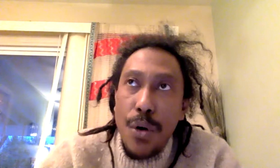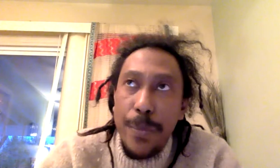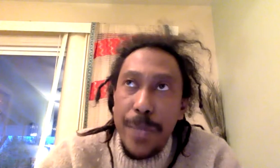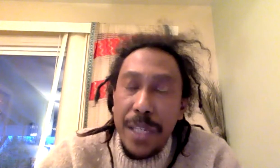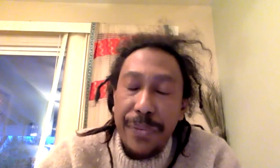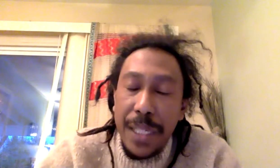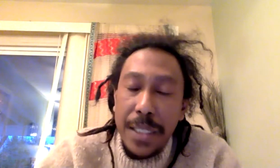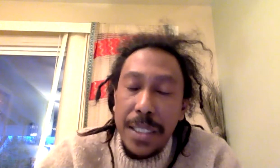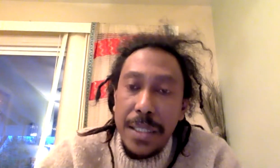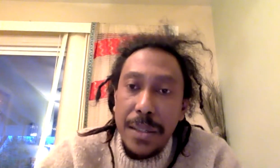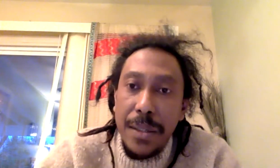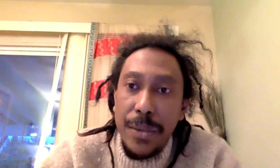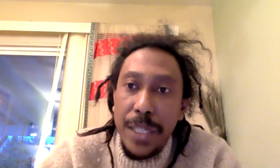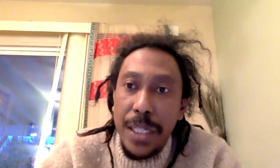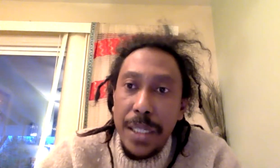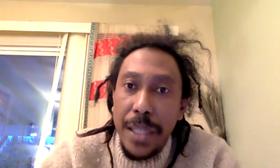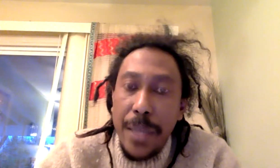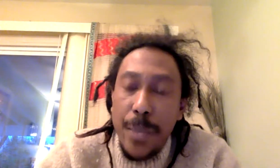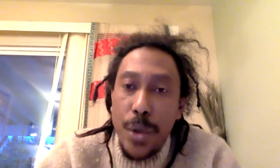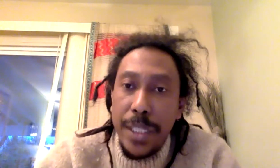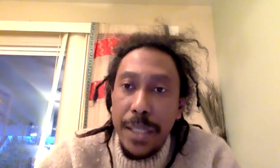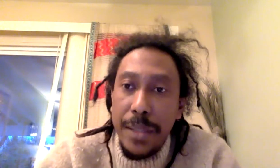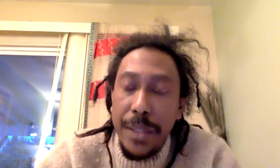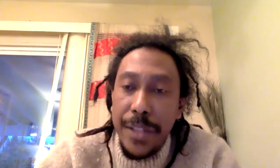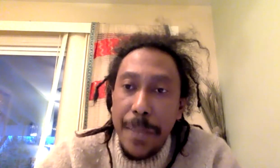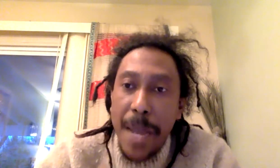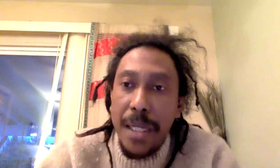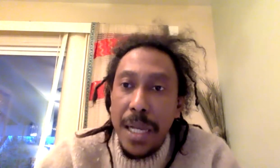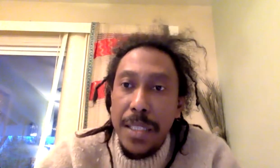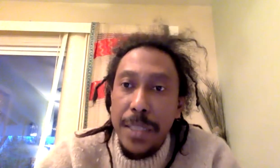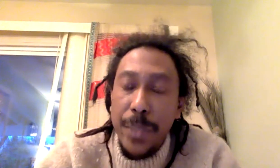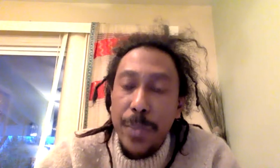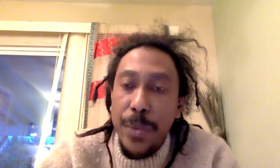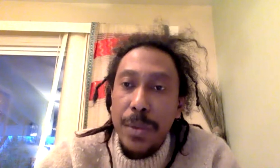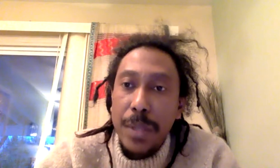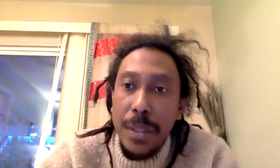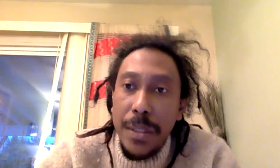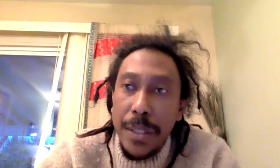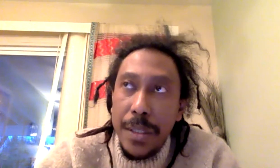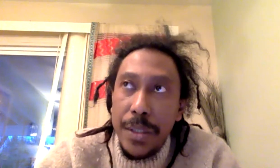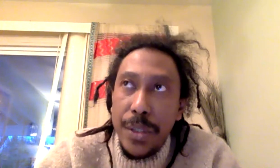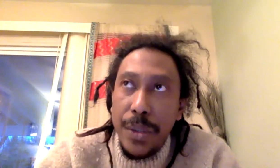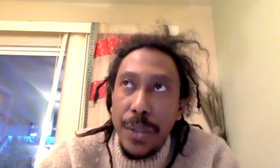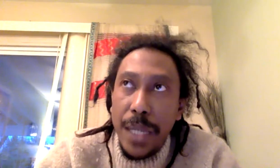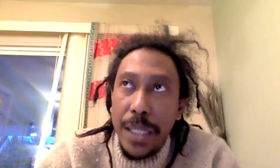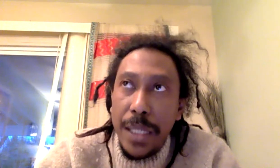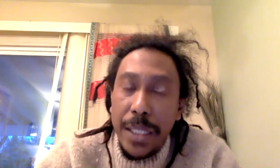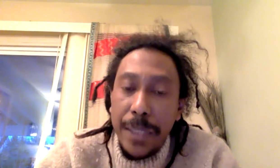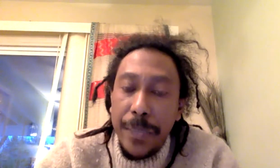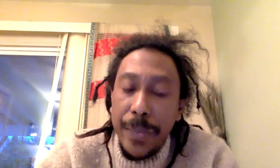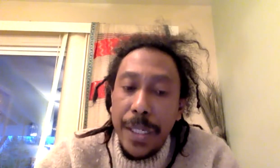4 big things really important in the Malagasy people. So